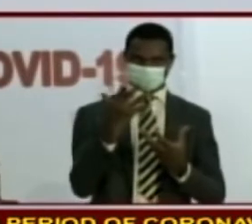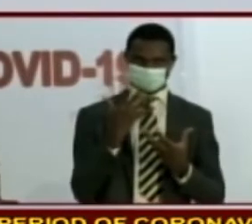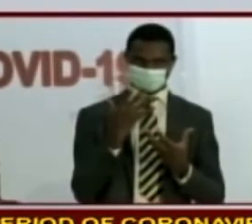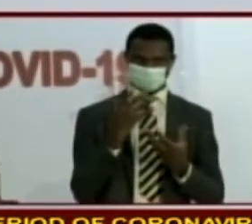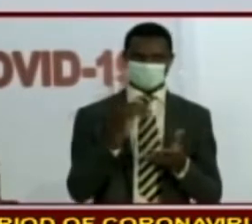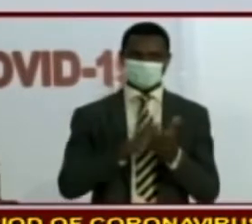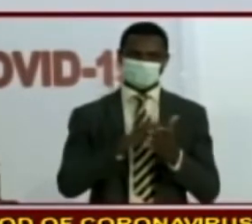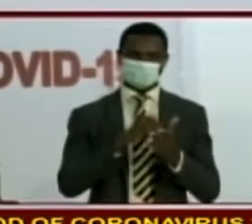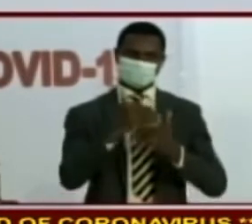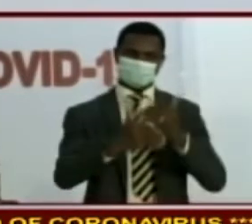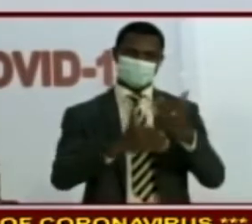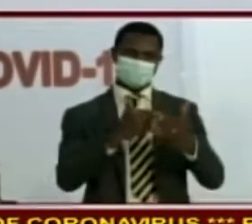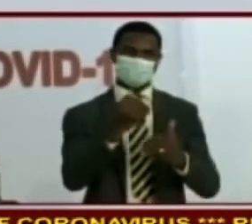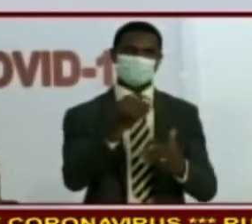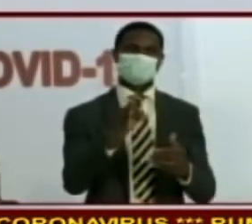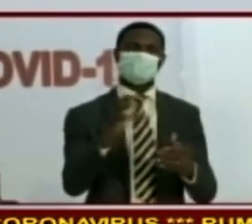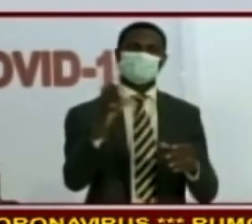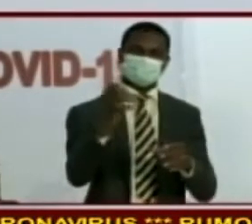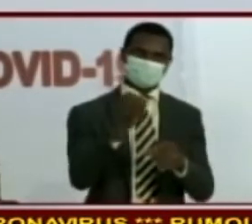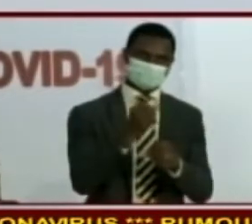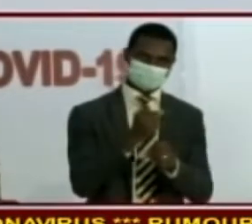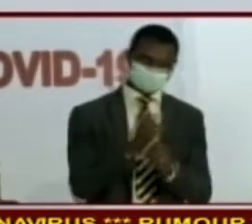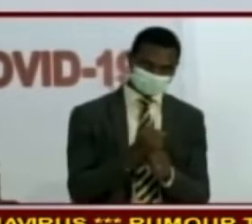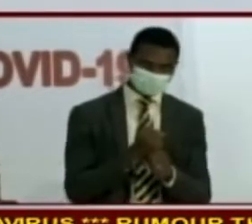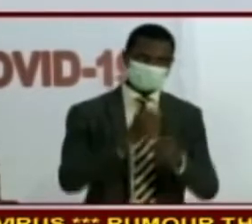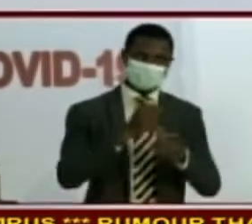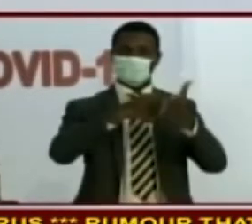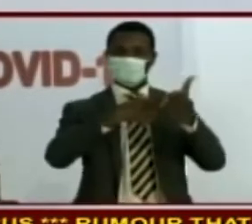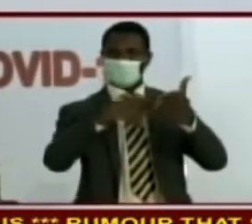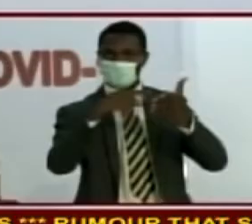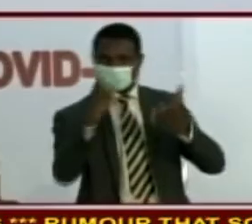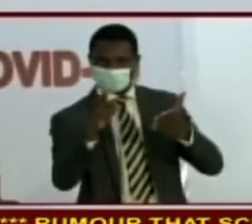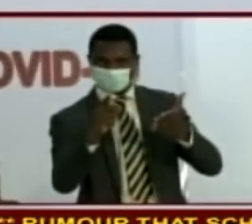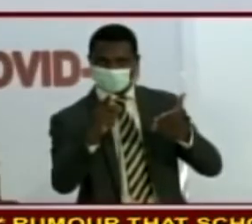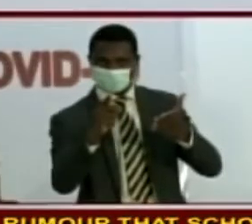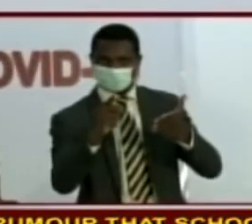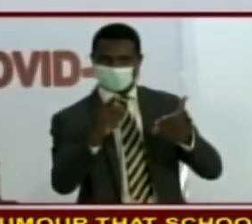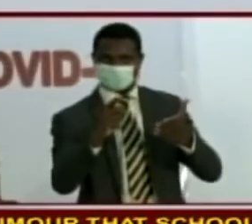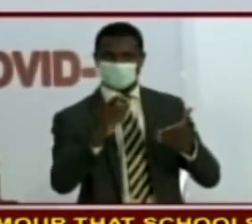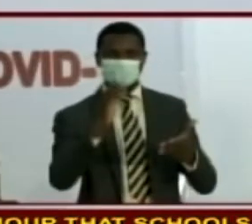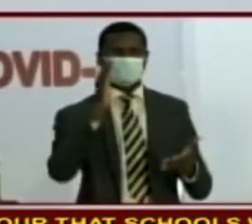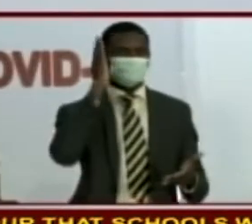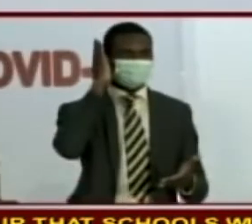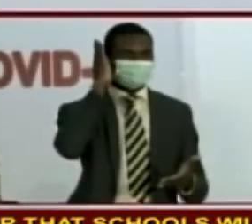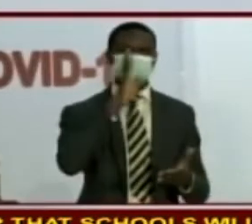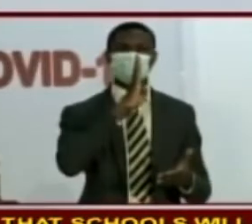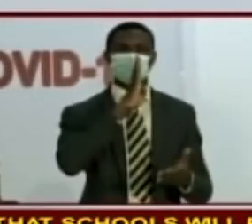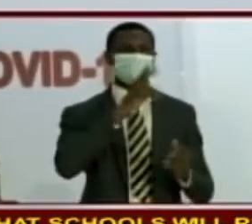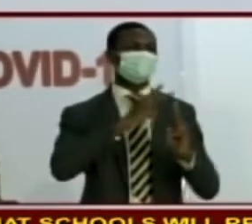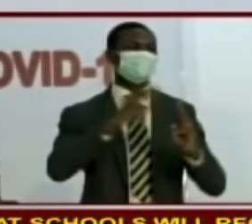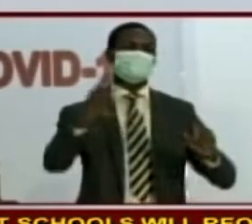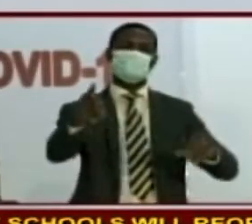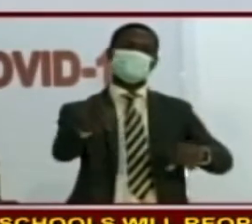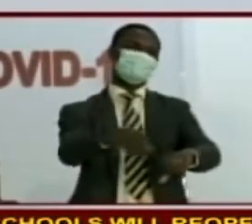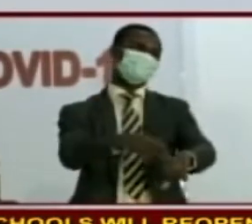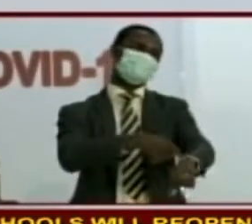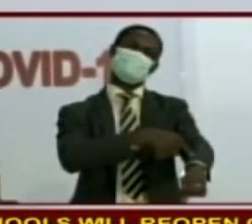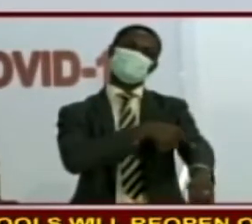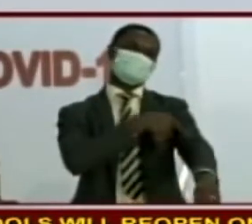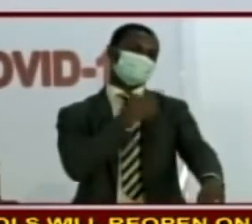getting an eventual approval would obviously be a long one. And so